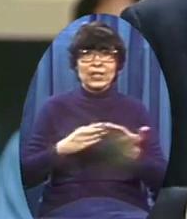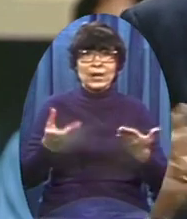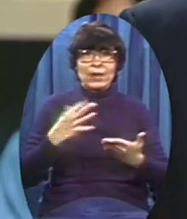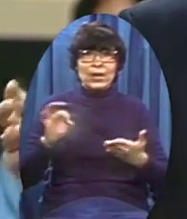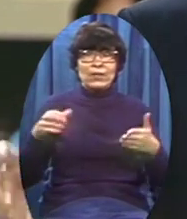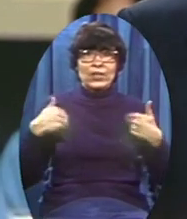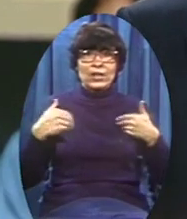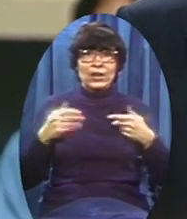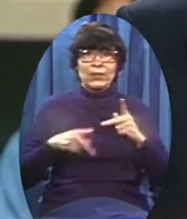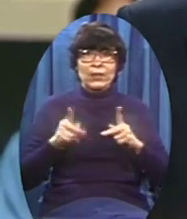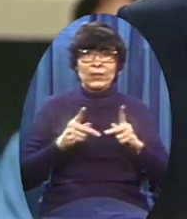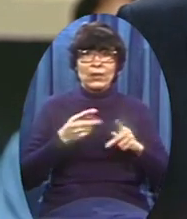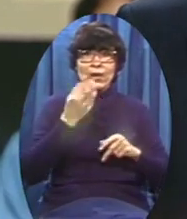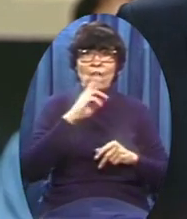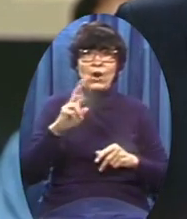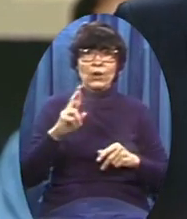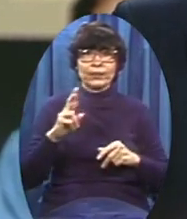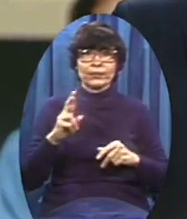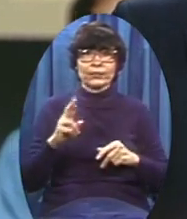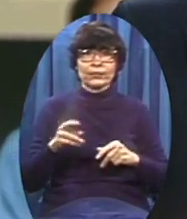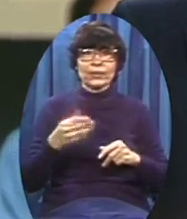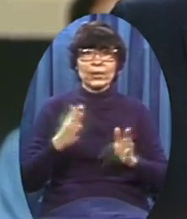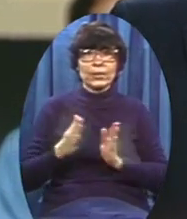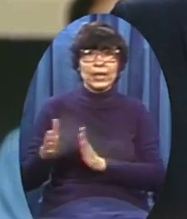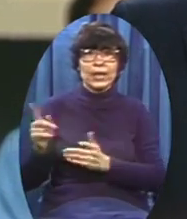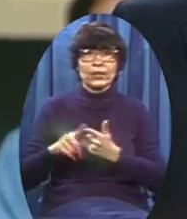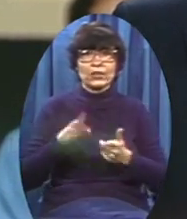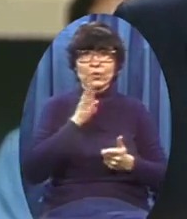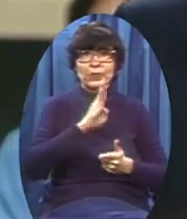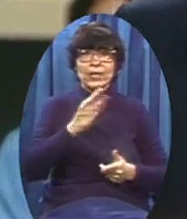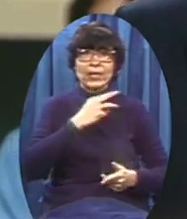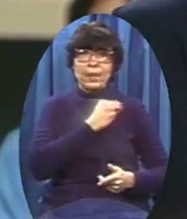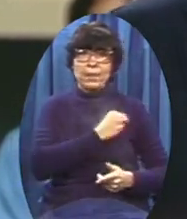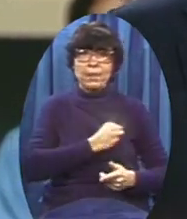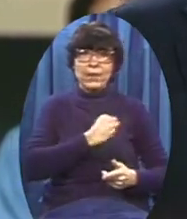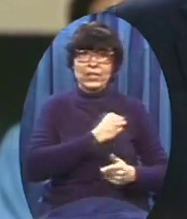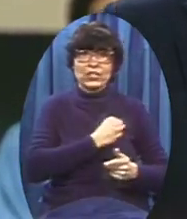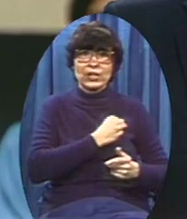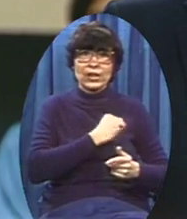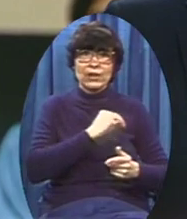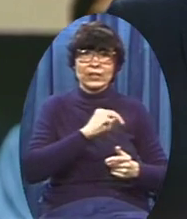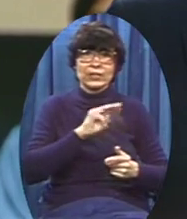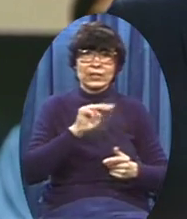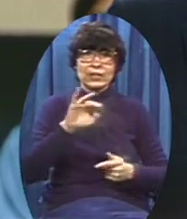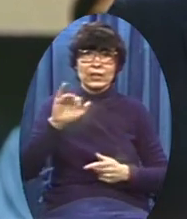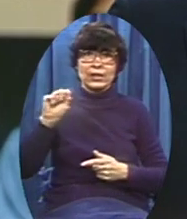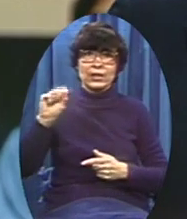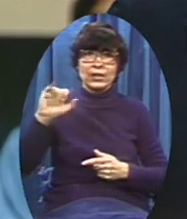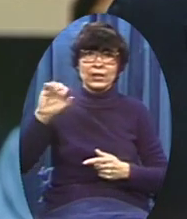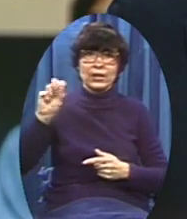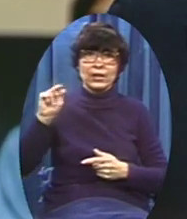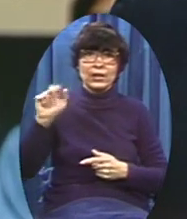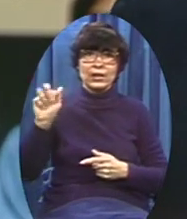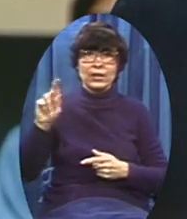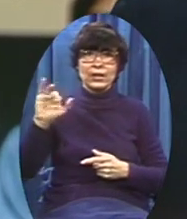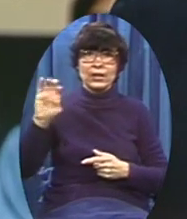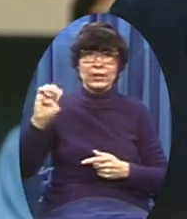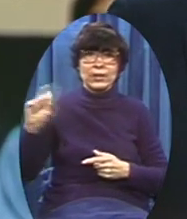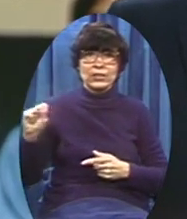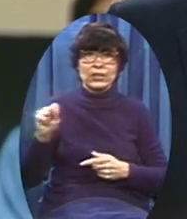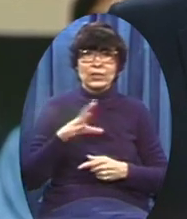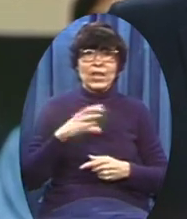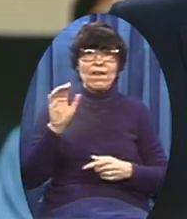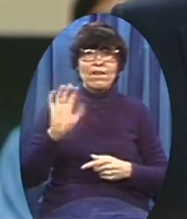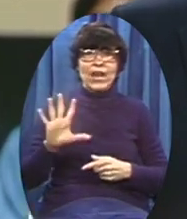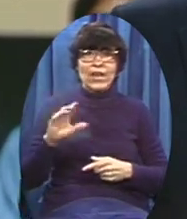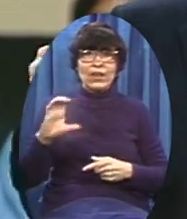people who are going to be missionaries. God's called them to another place, another land, beyond our borders. I think about 500,